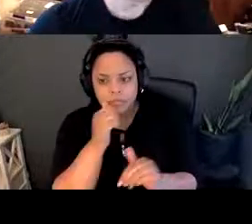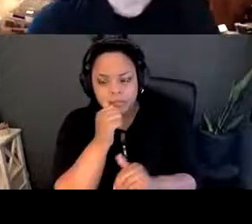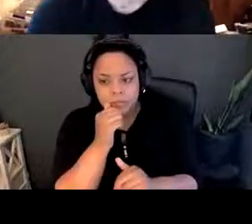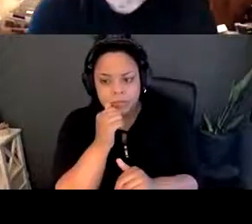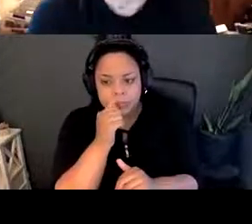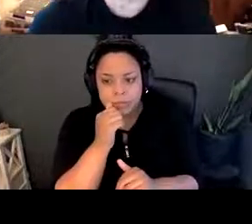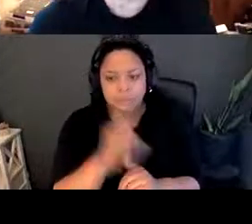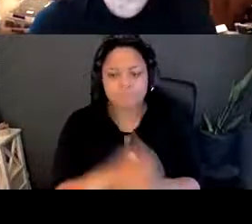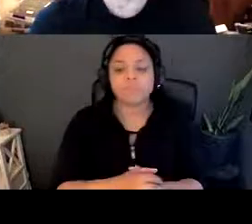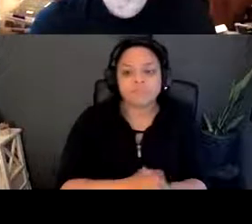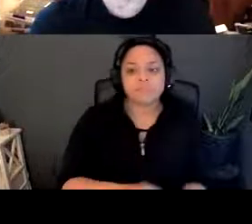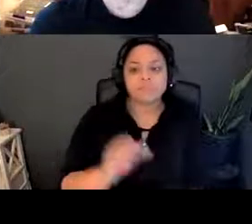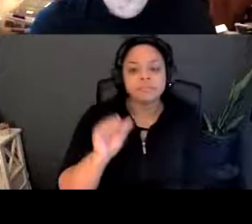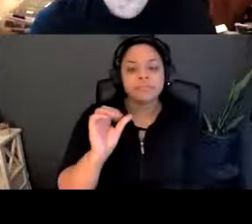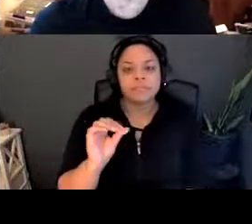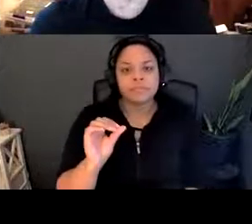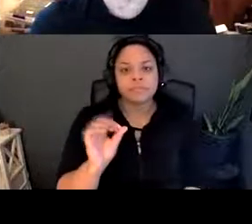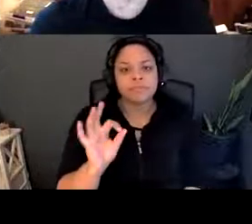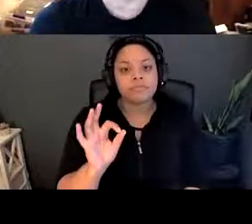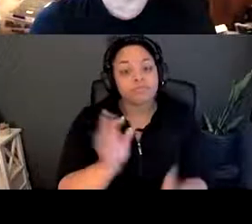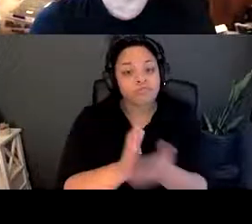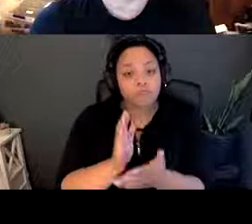Yeah, so, all right.